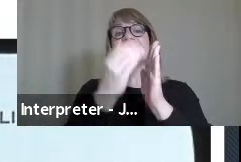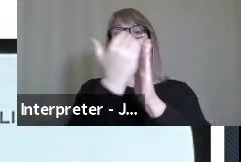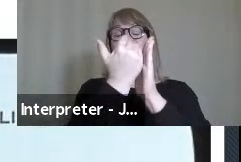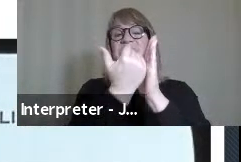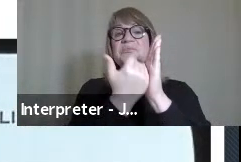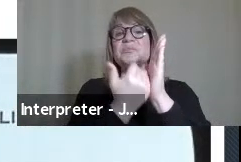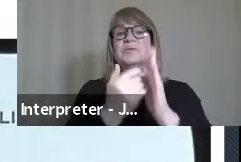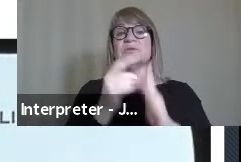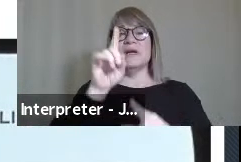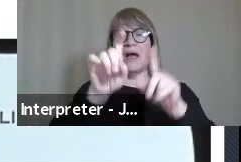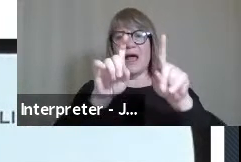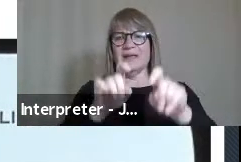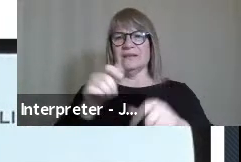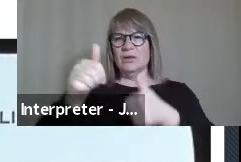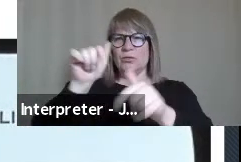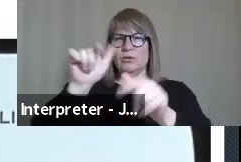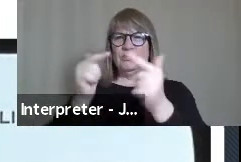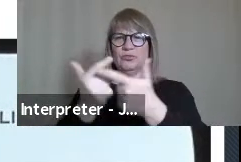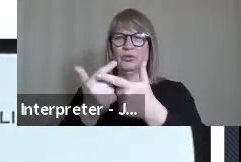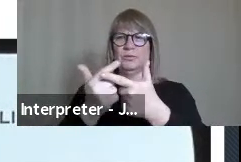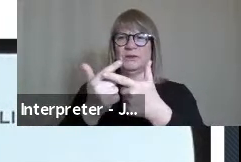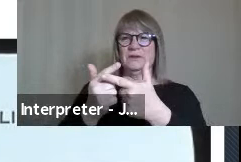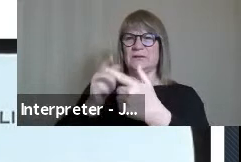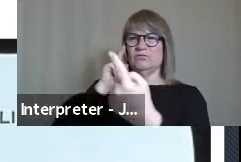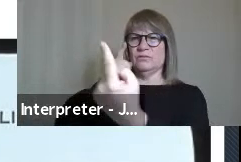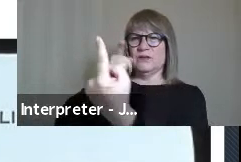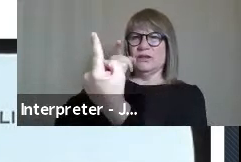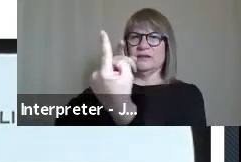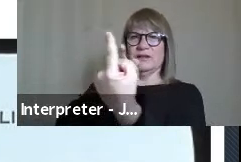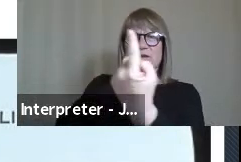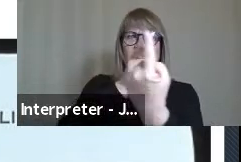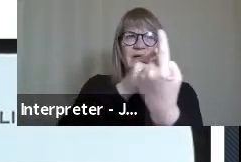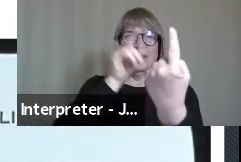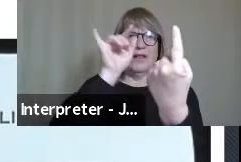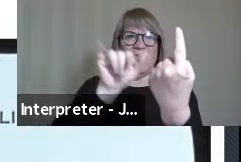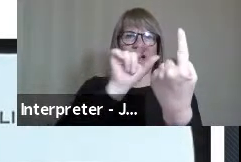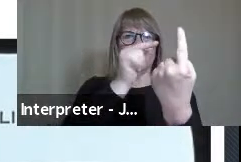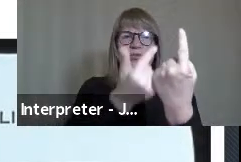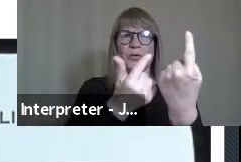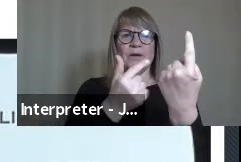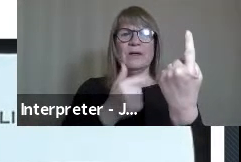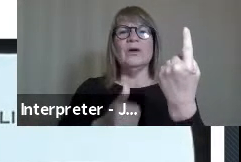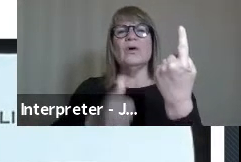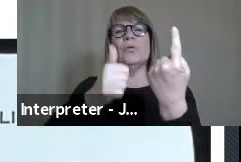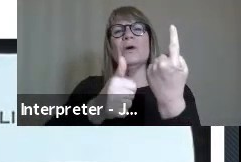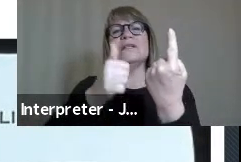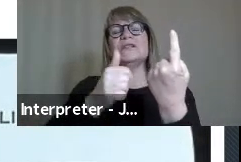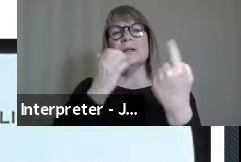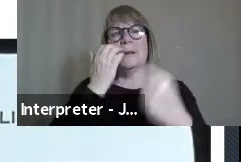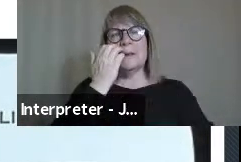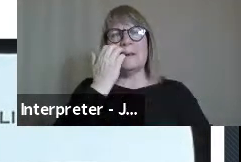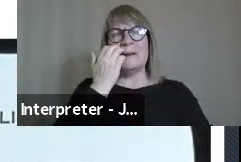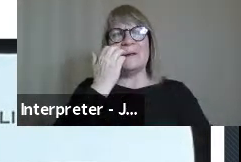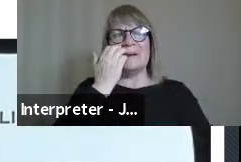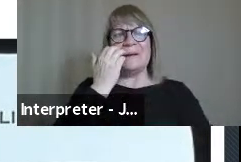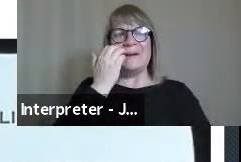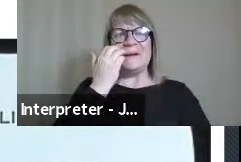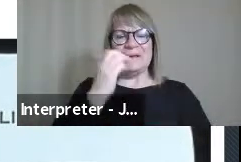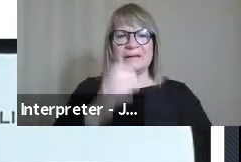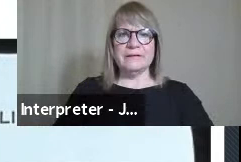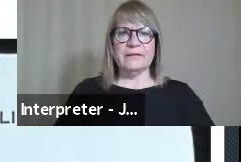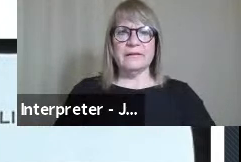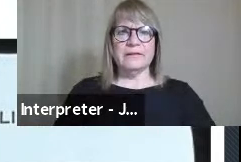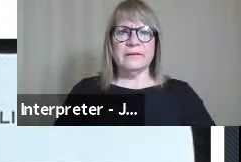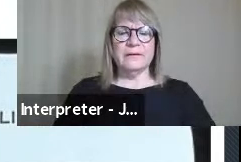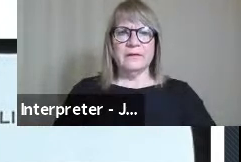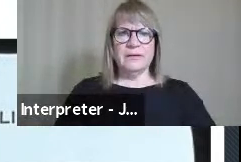groups were systematically targeted um how and why we um